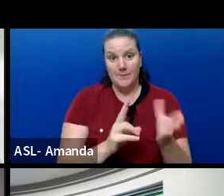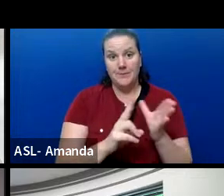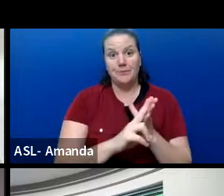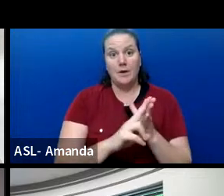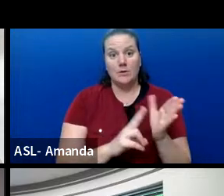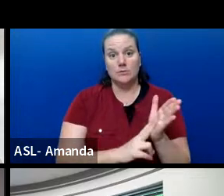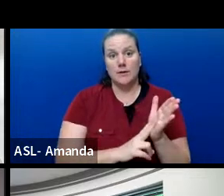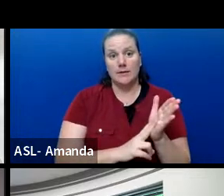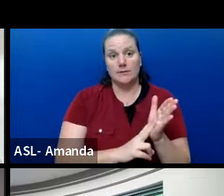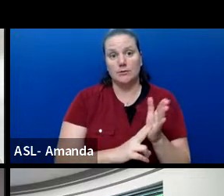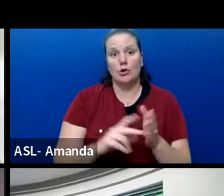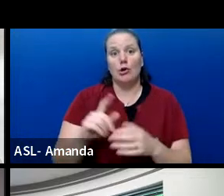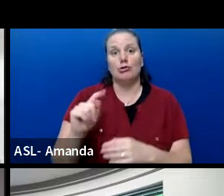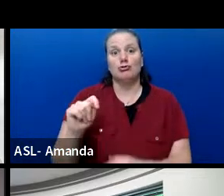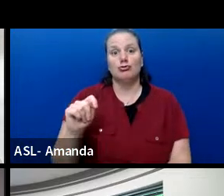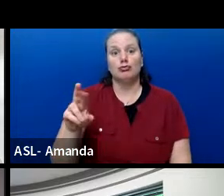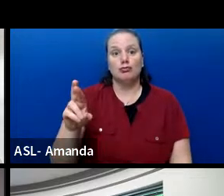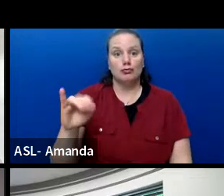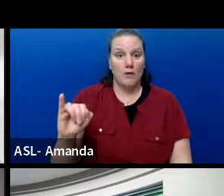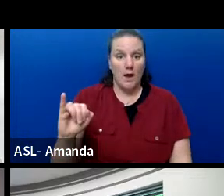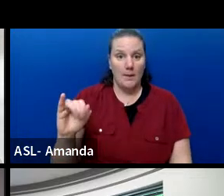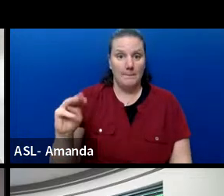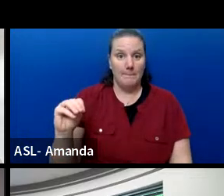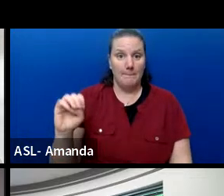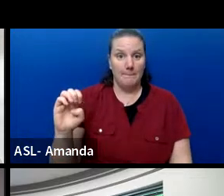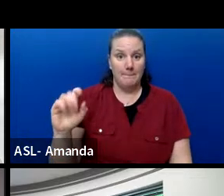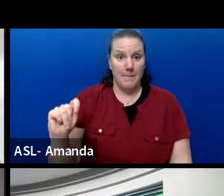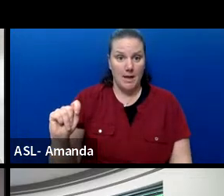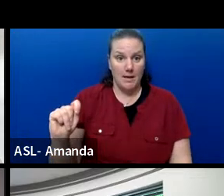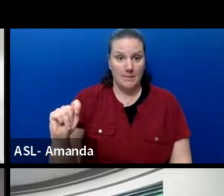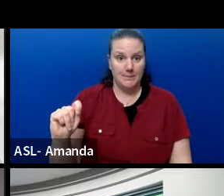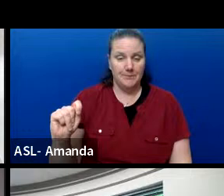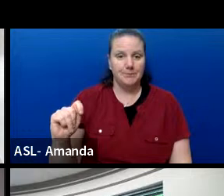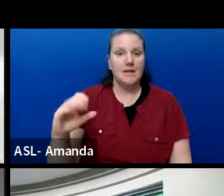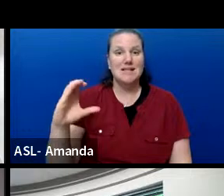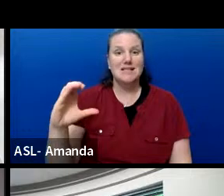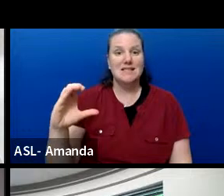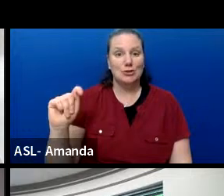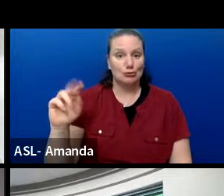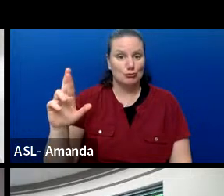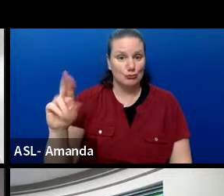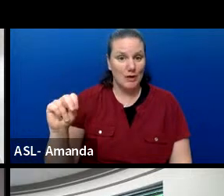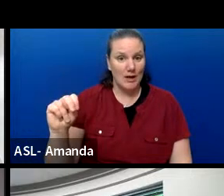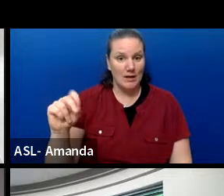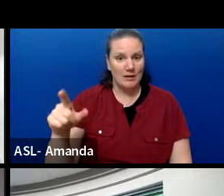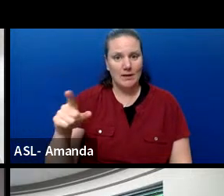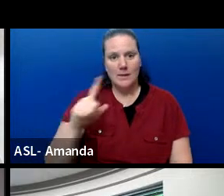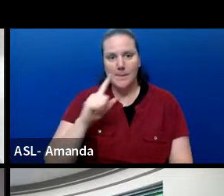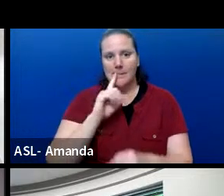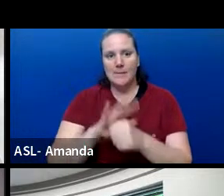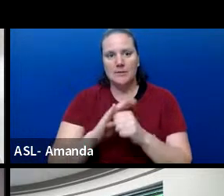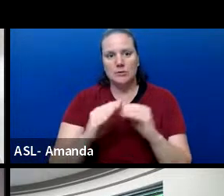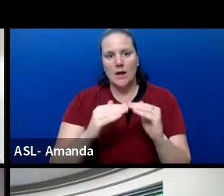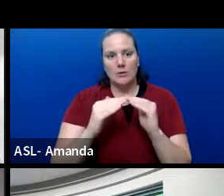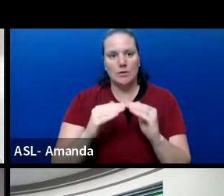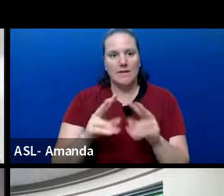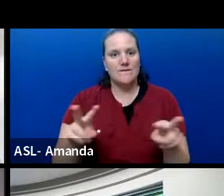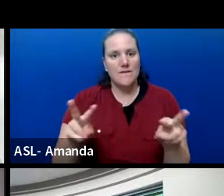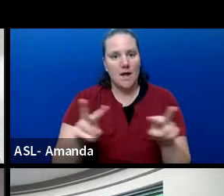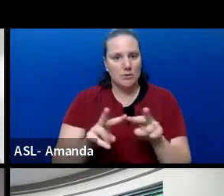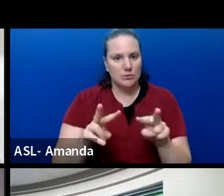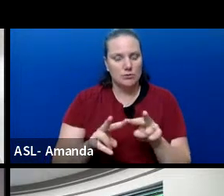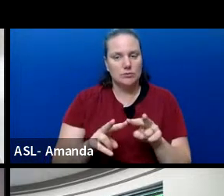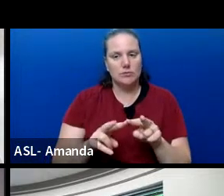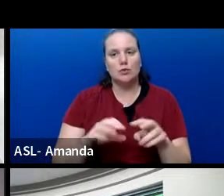as TriMet and CTRAN, the commitment to equity values and doing